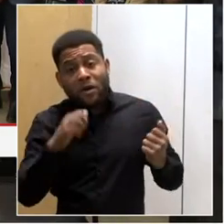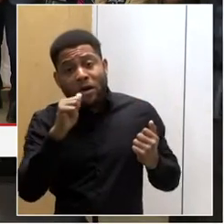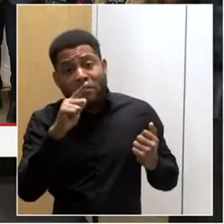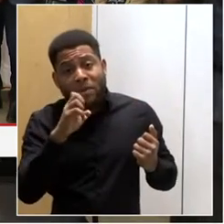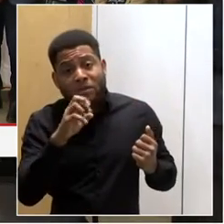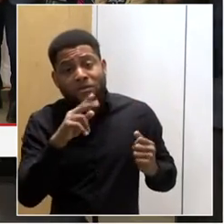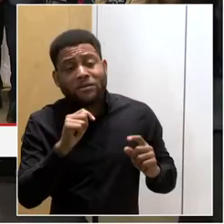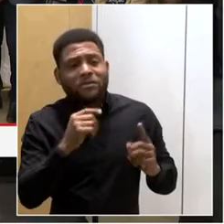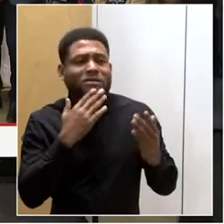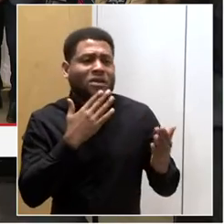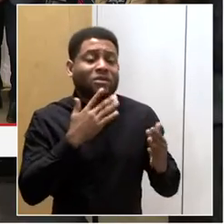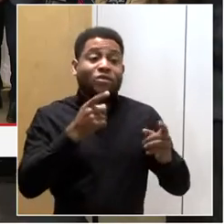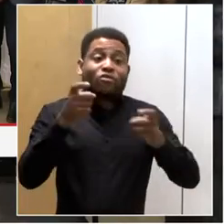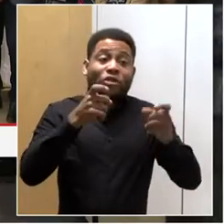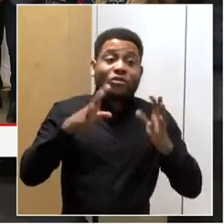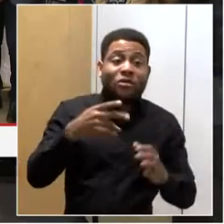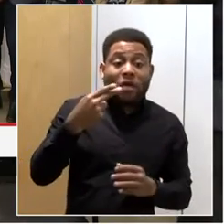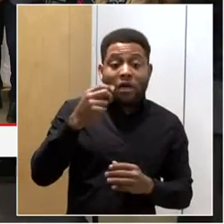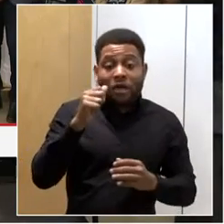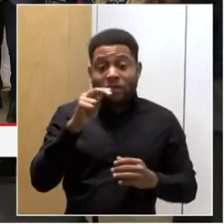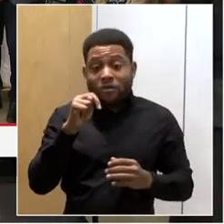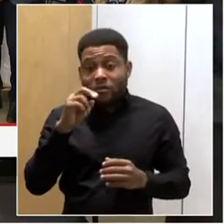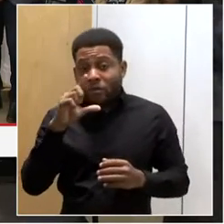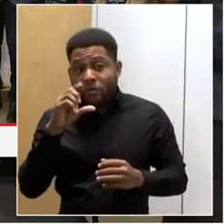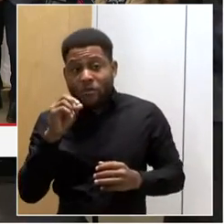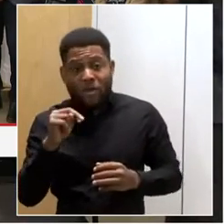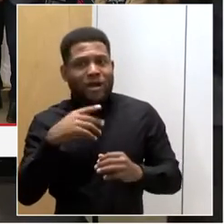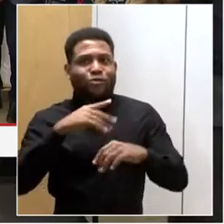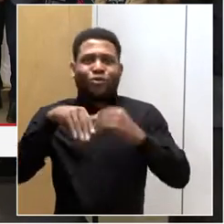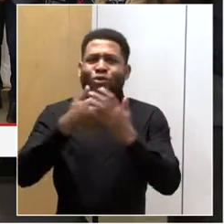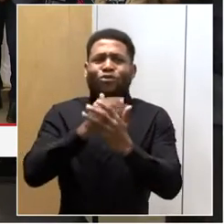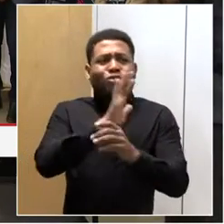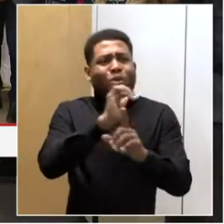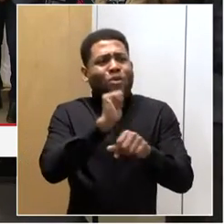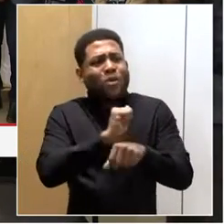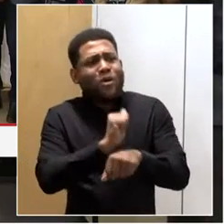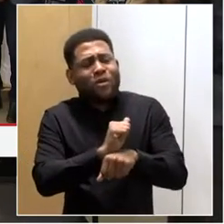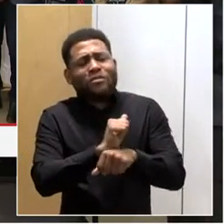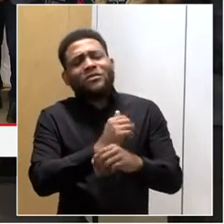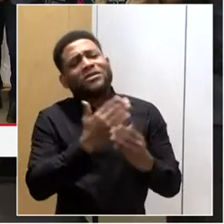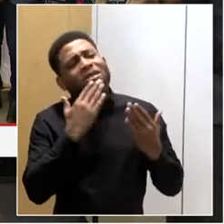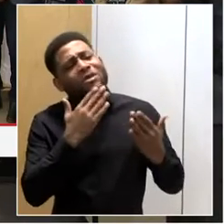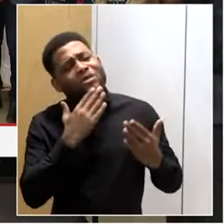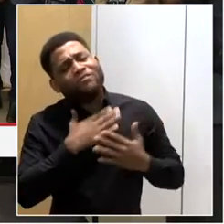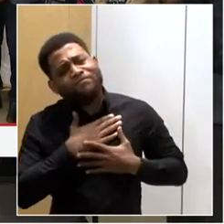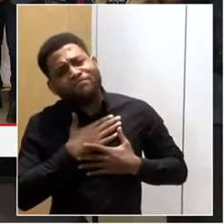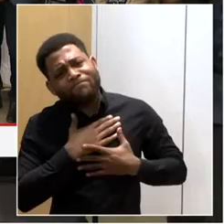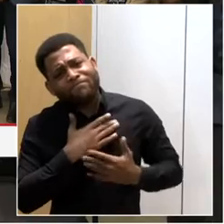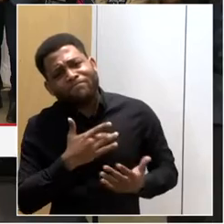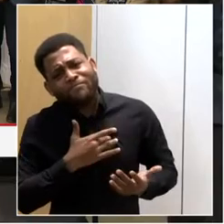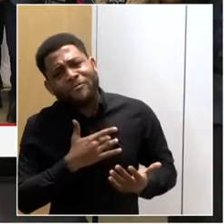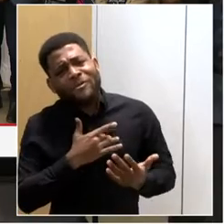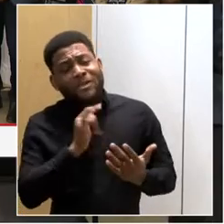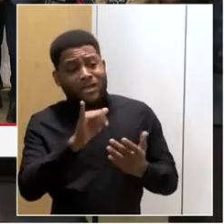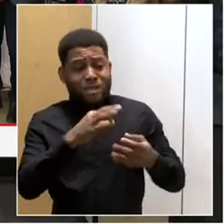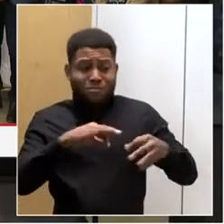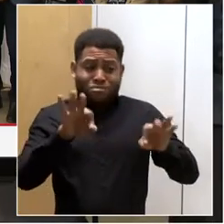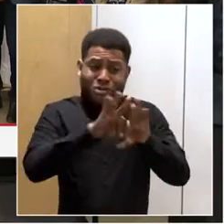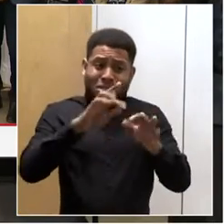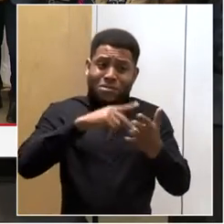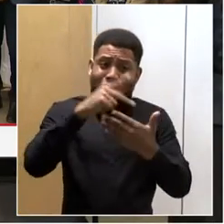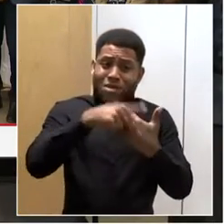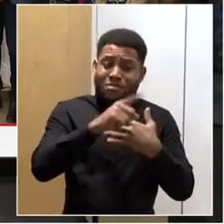Director Hanlon, for all the work that they put in for this important program that is really going to help to